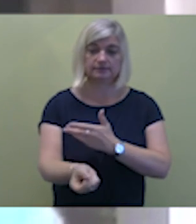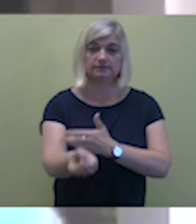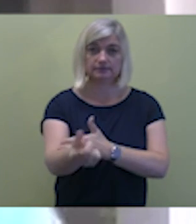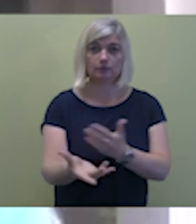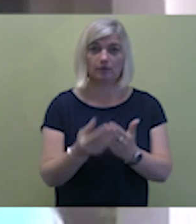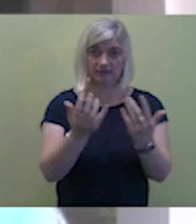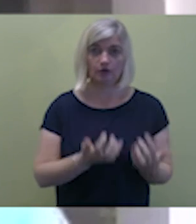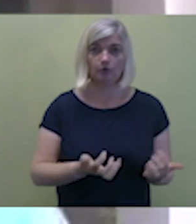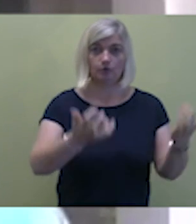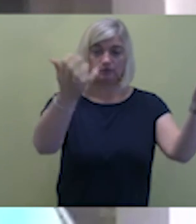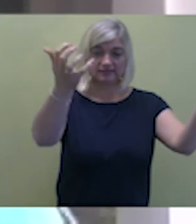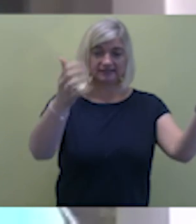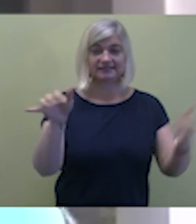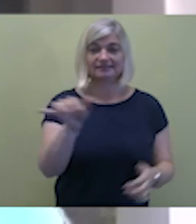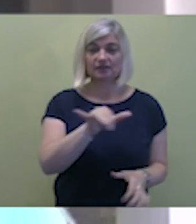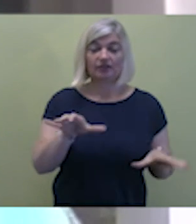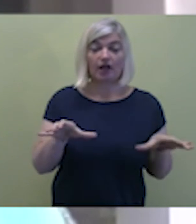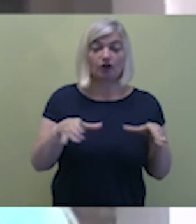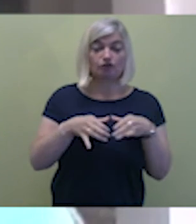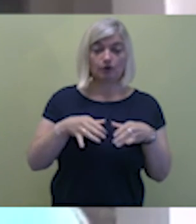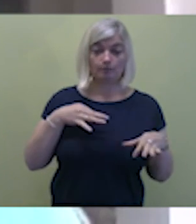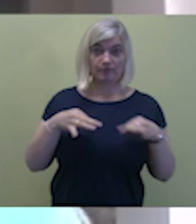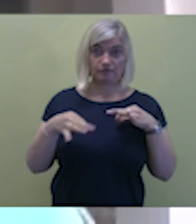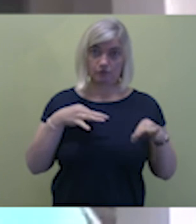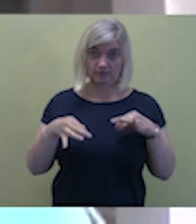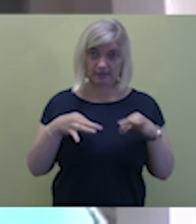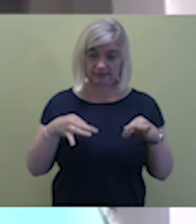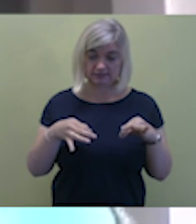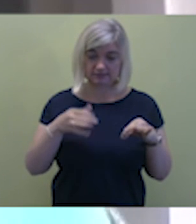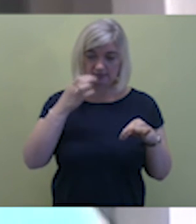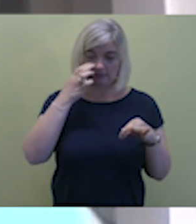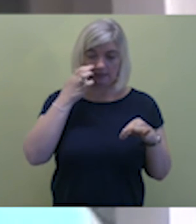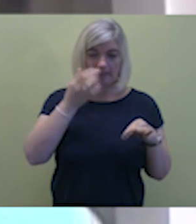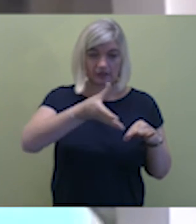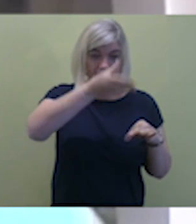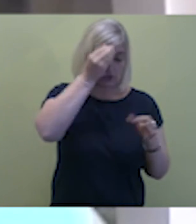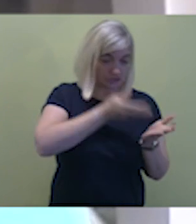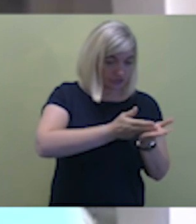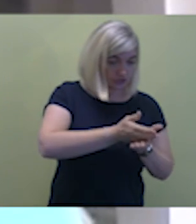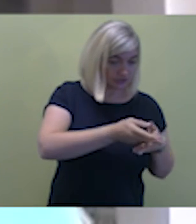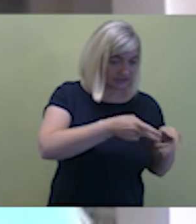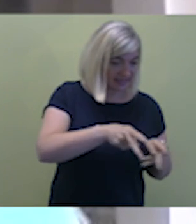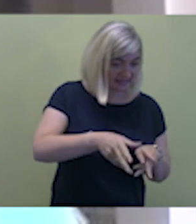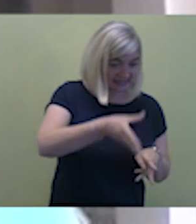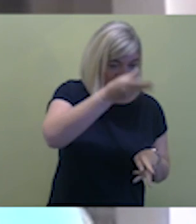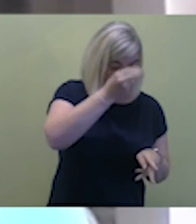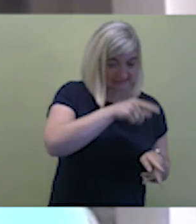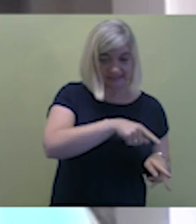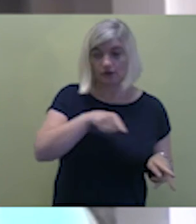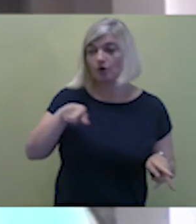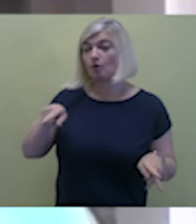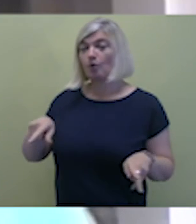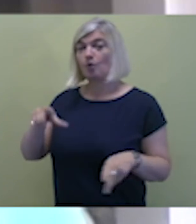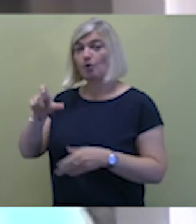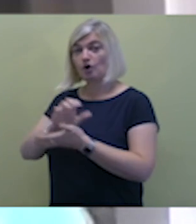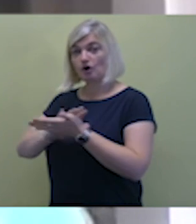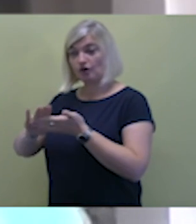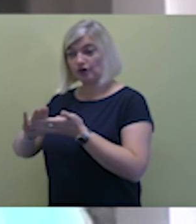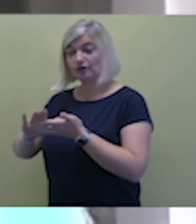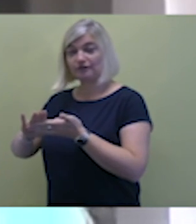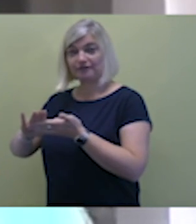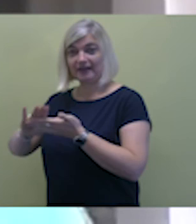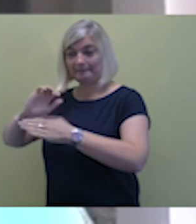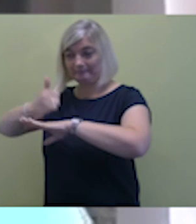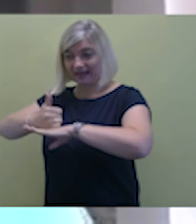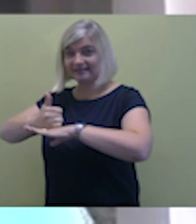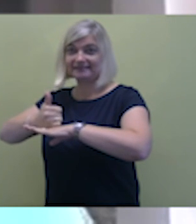and generally it's either group performance work that they've learned through the technique classes, or it's going to be choreography that they produced or